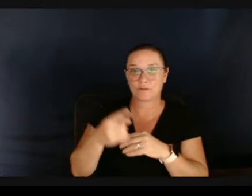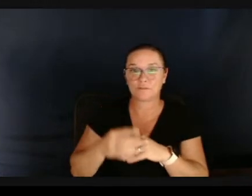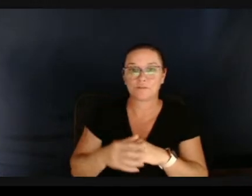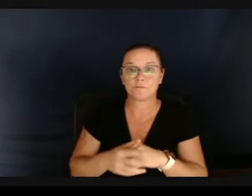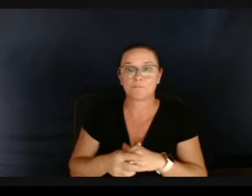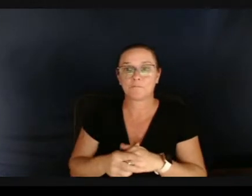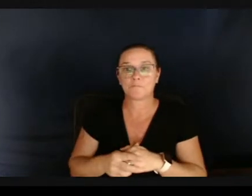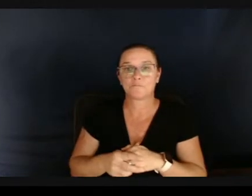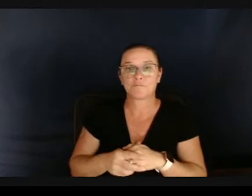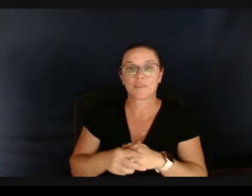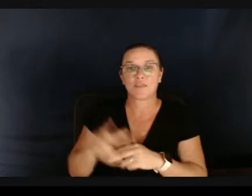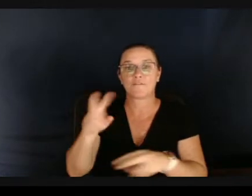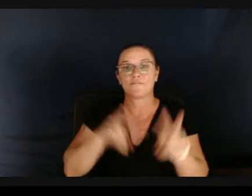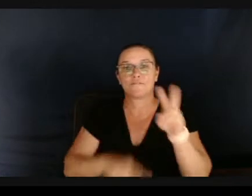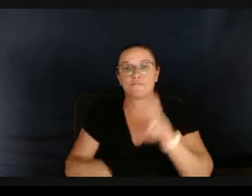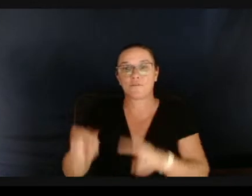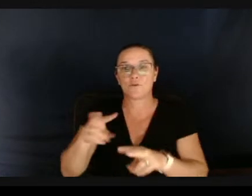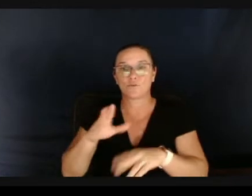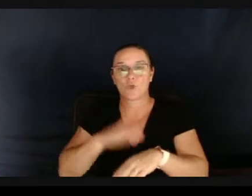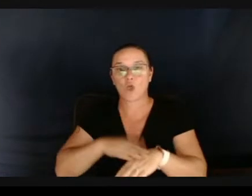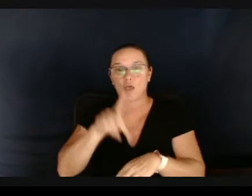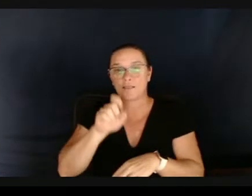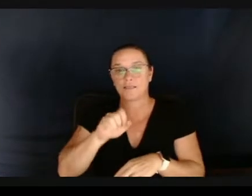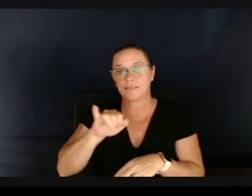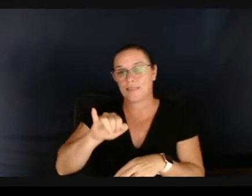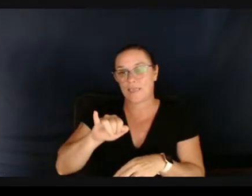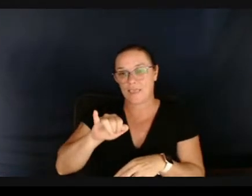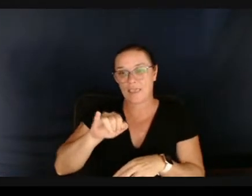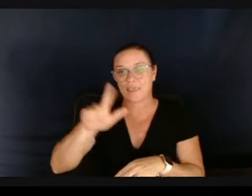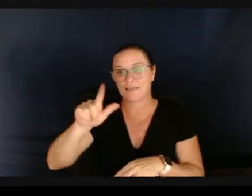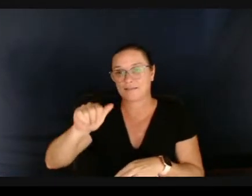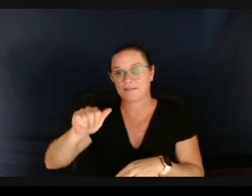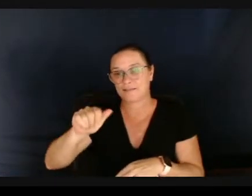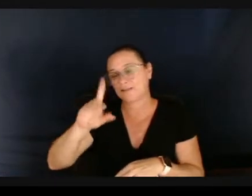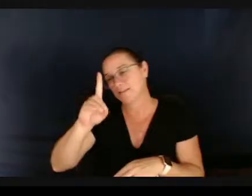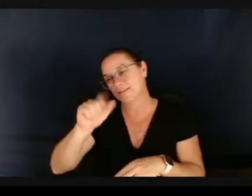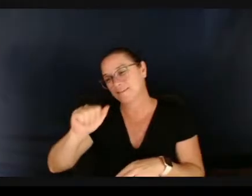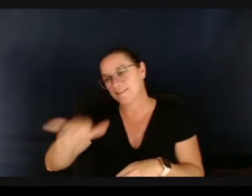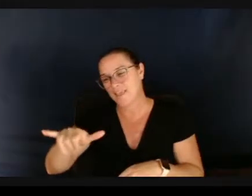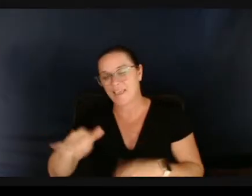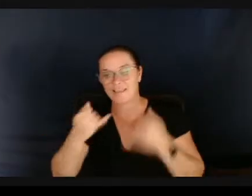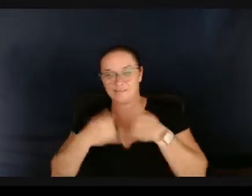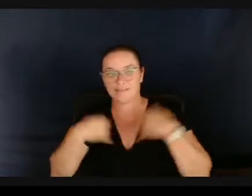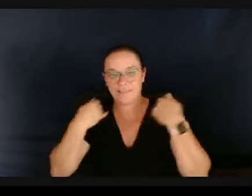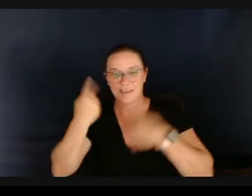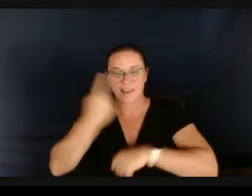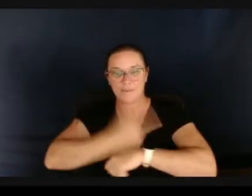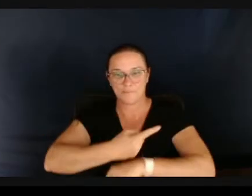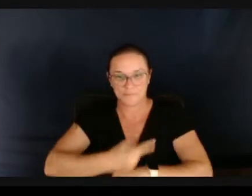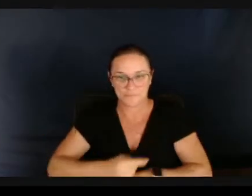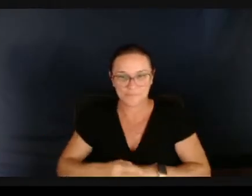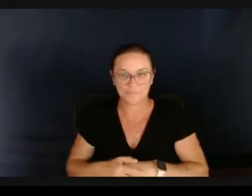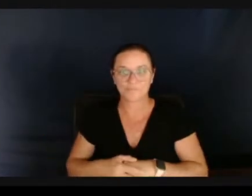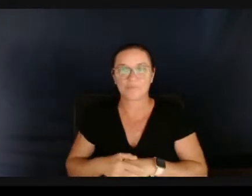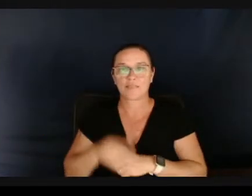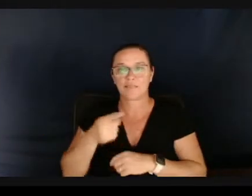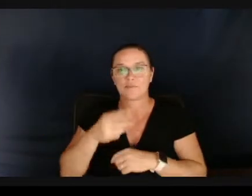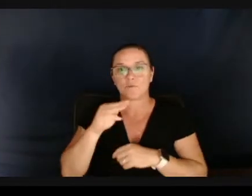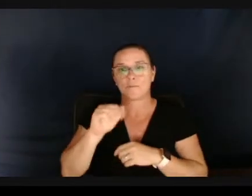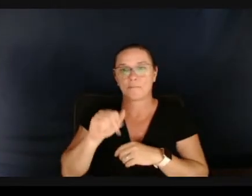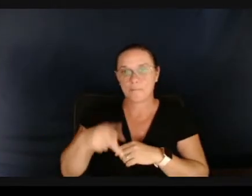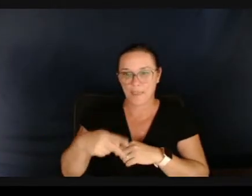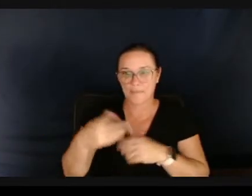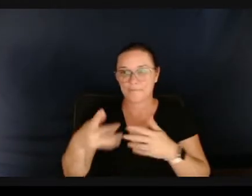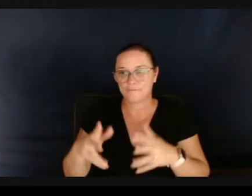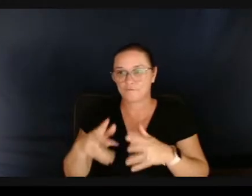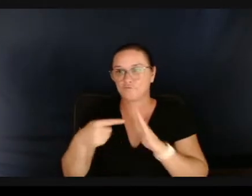map and views of Kilauea Summit on Lay Day. So to start, we have the map that we showed you at the start, right? And it's